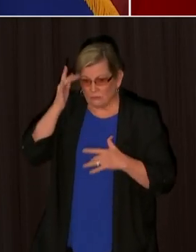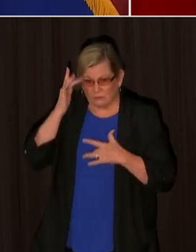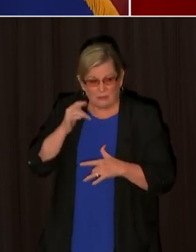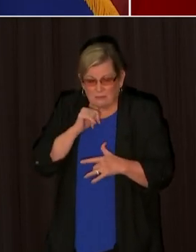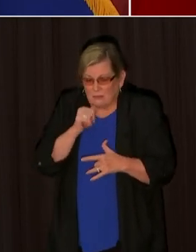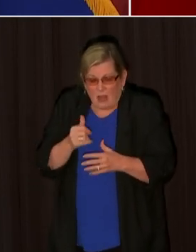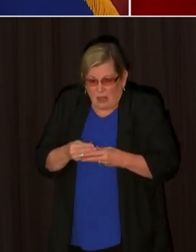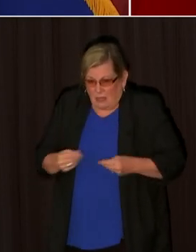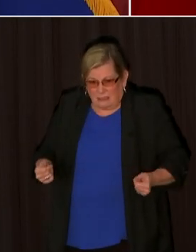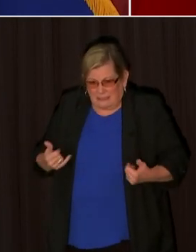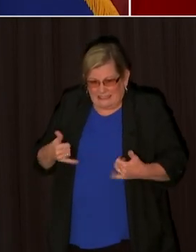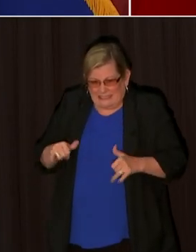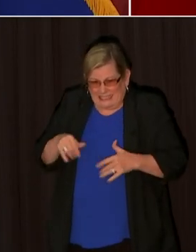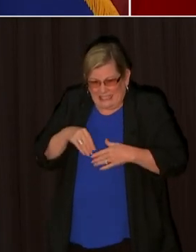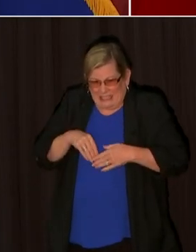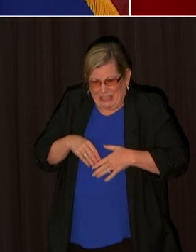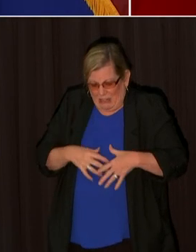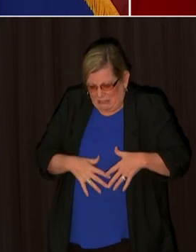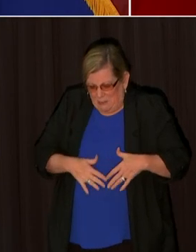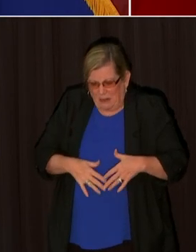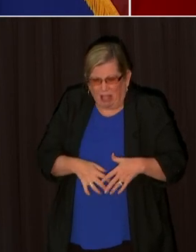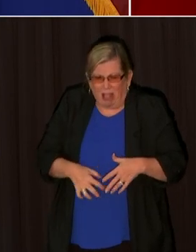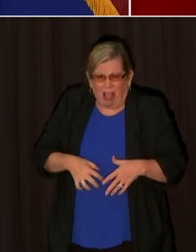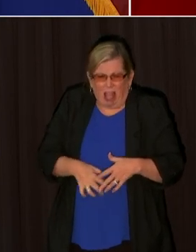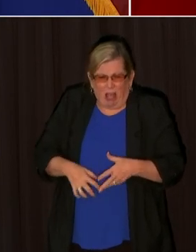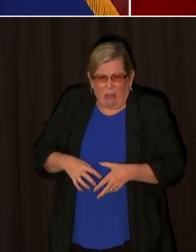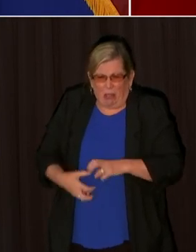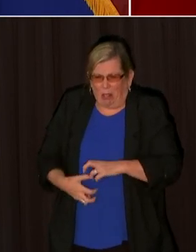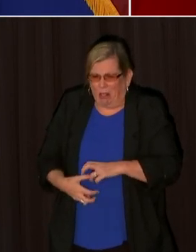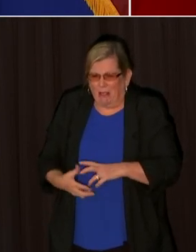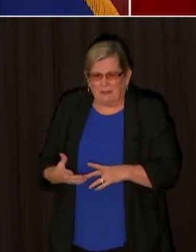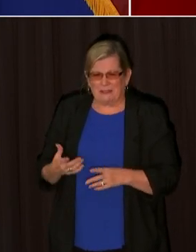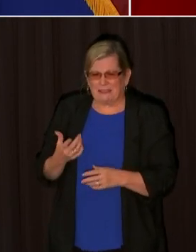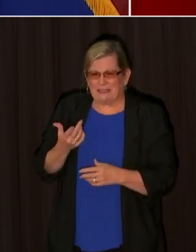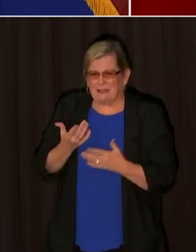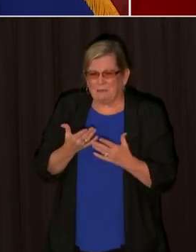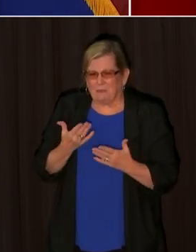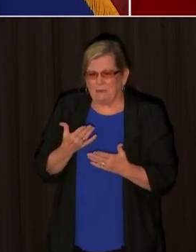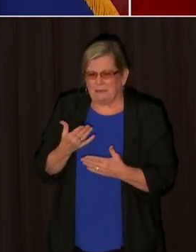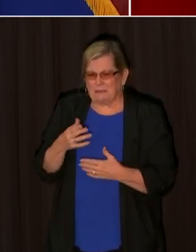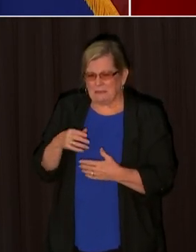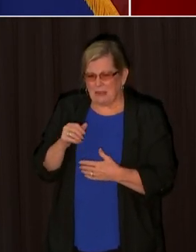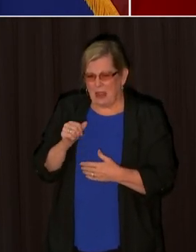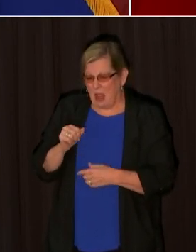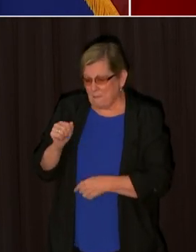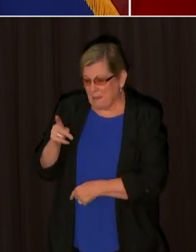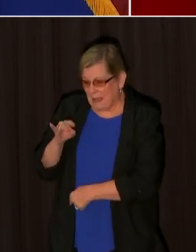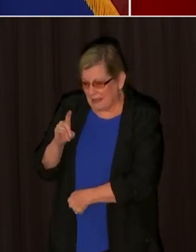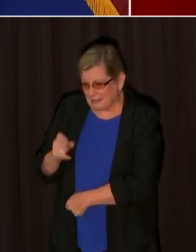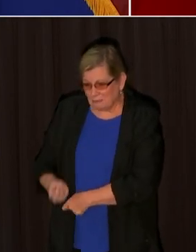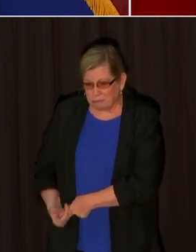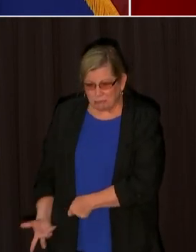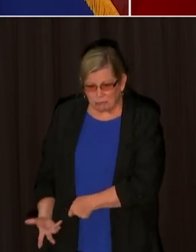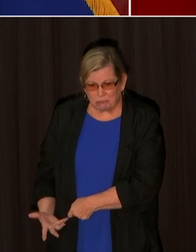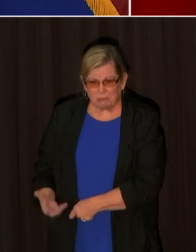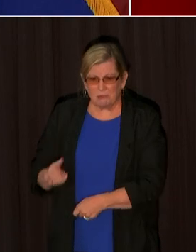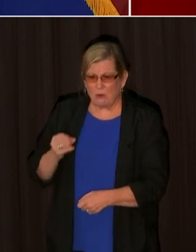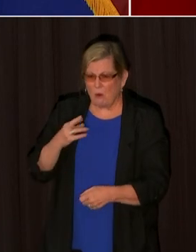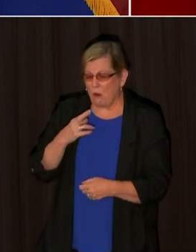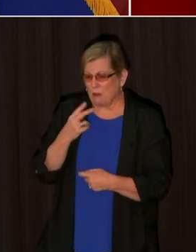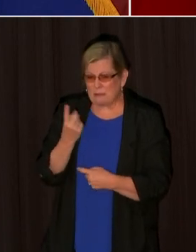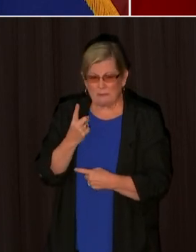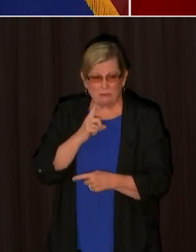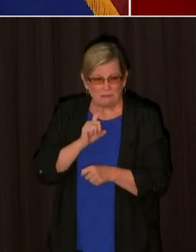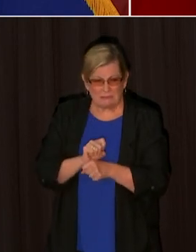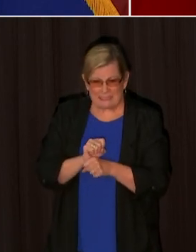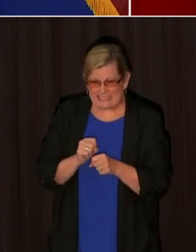abdominal pain who may have a treatable cause like an appendix rupture or something that could be more catastrophic, people are